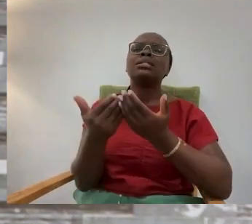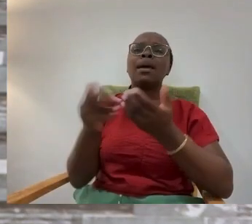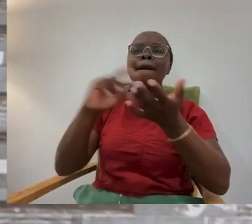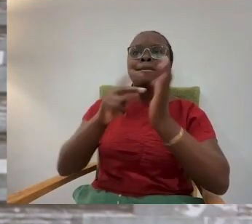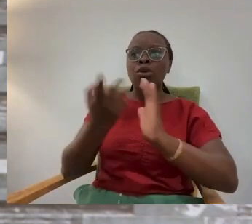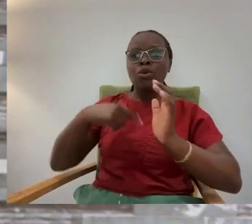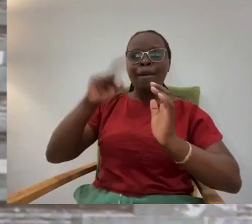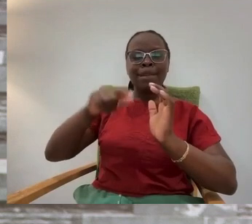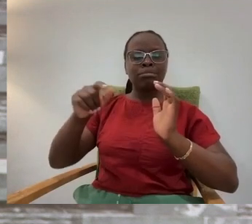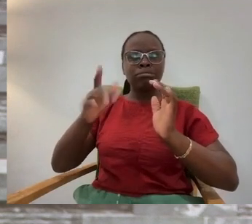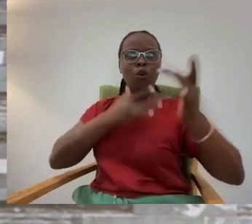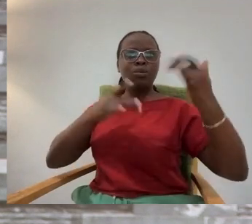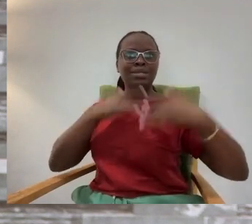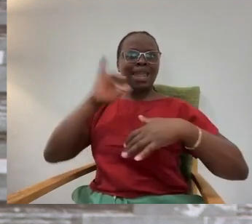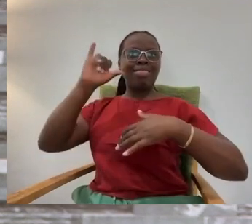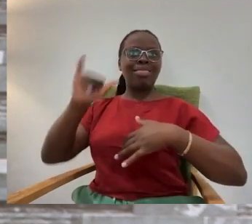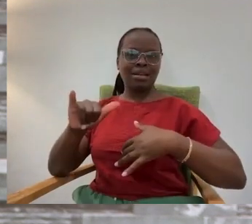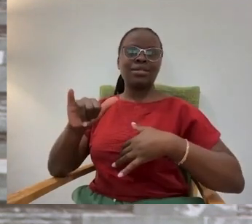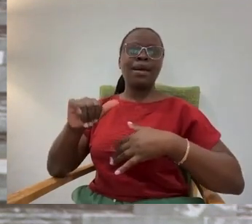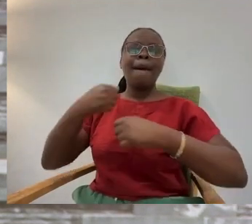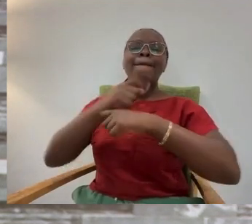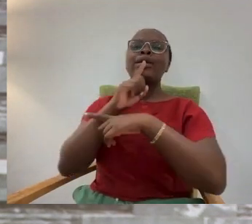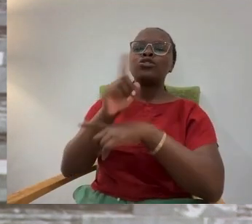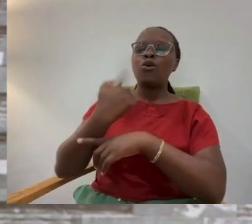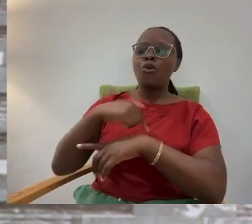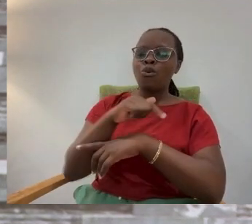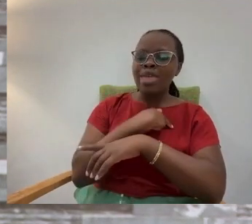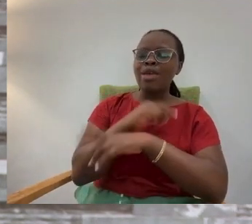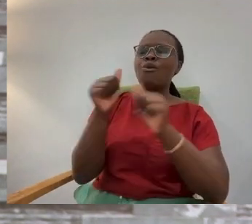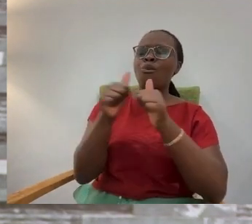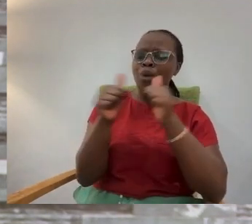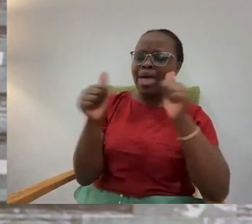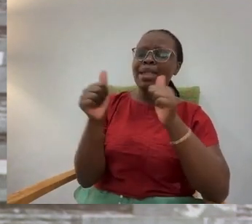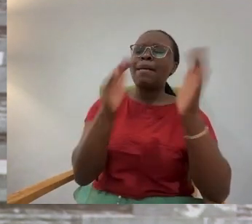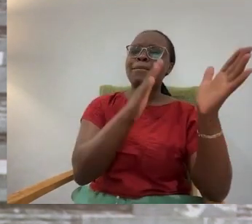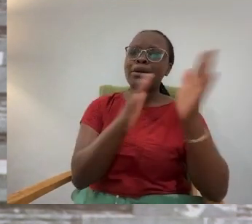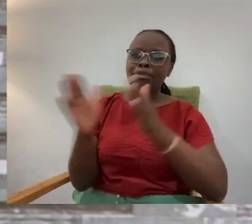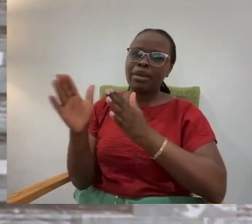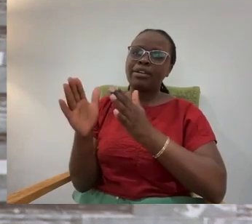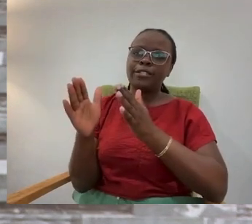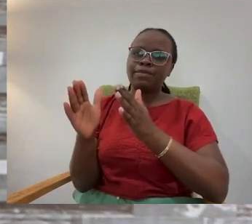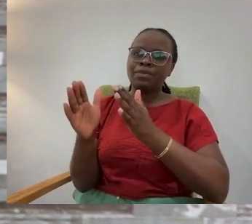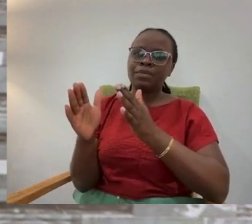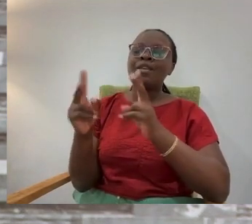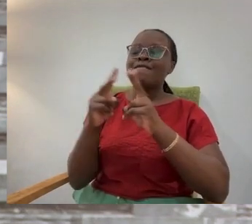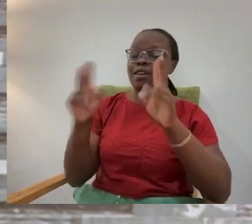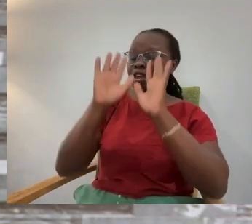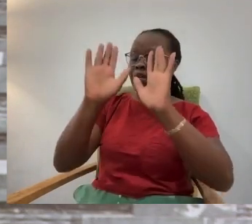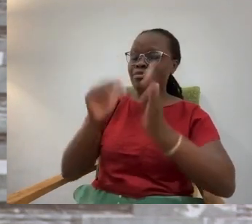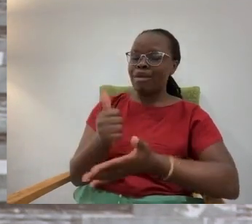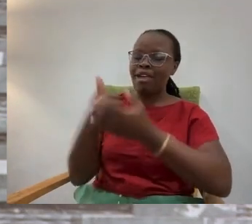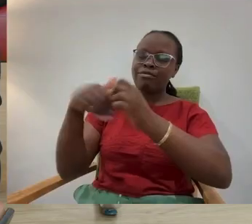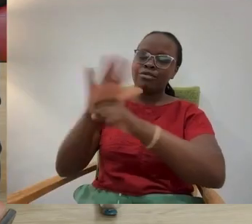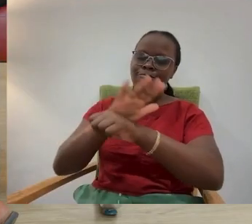account those and making sure we are well prepared ahead of time might be really very, very, very helpful. Yeah, these are the